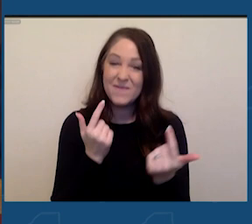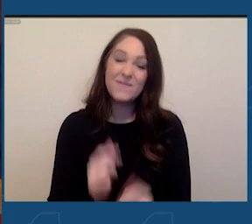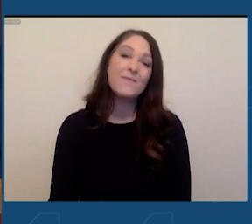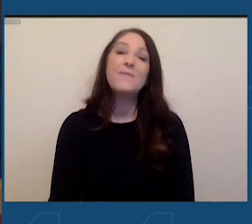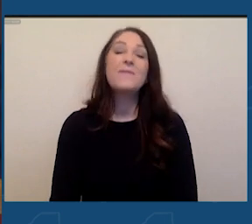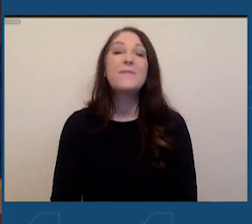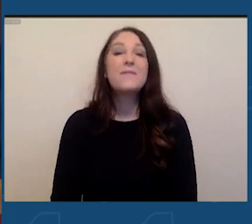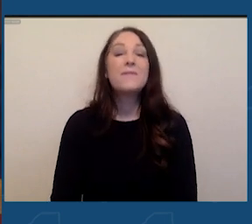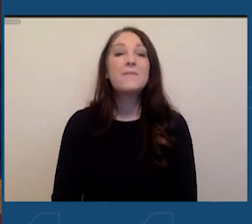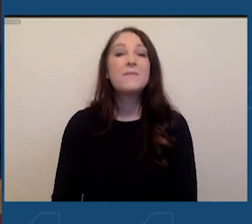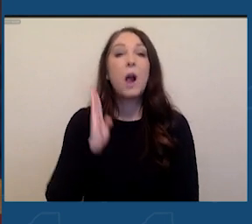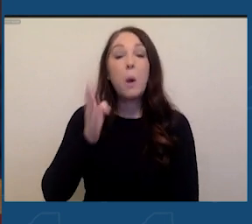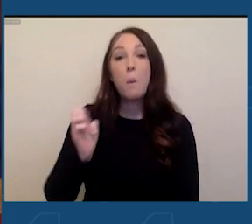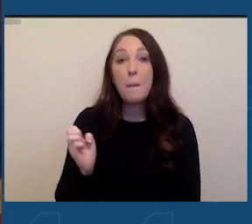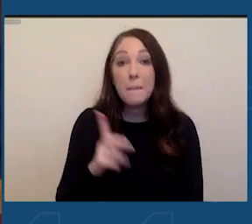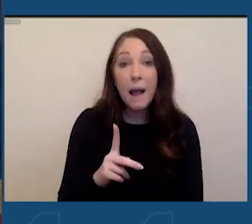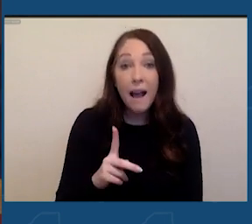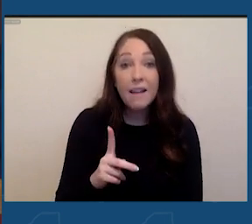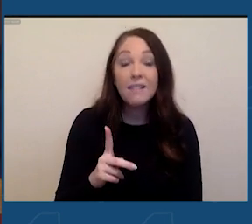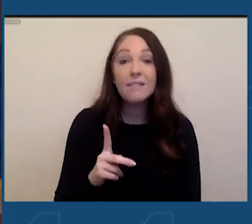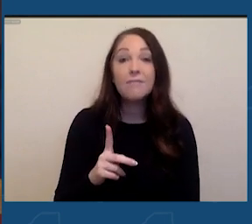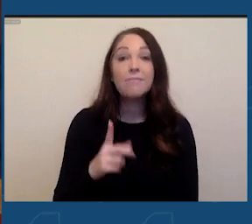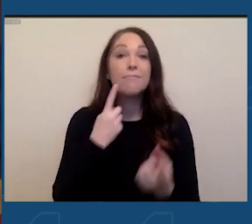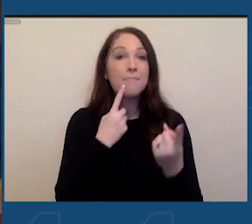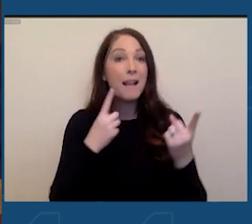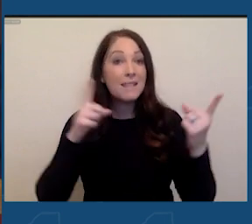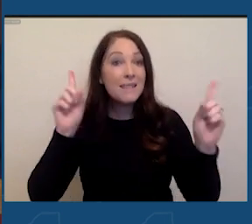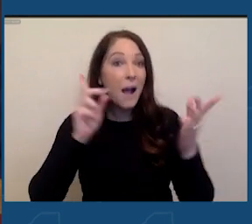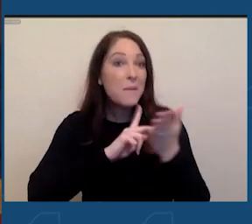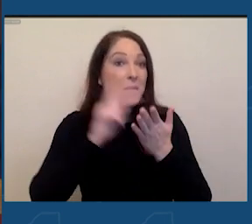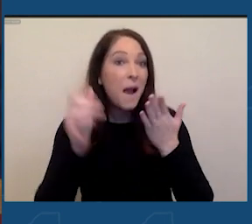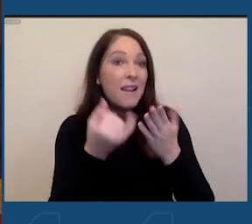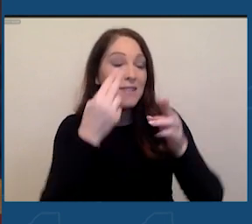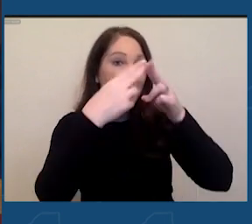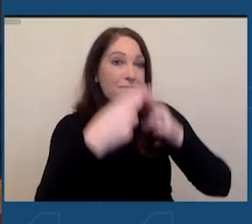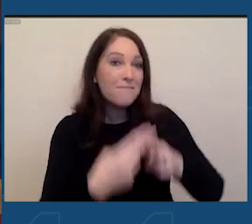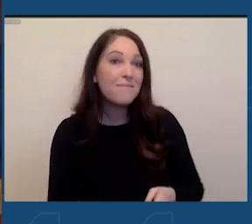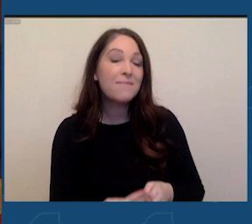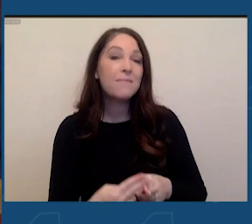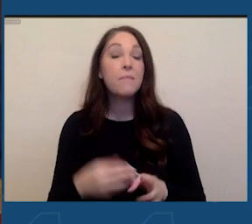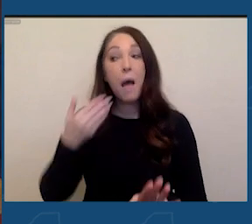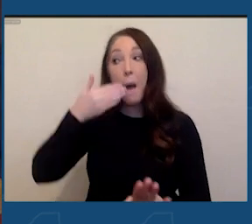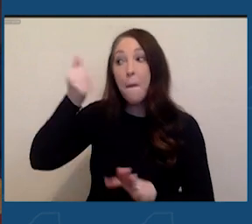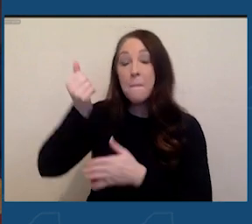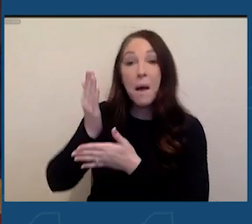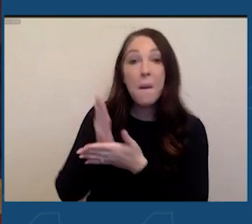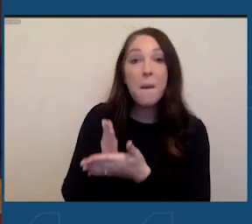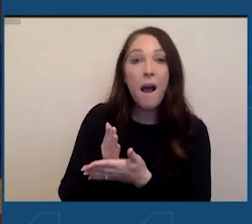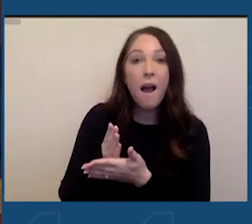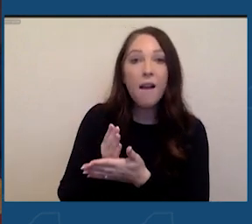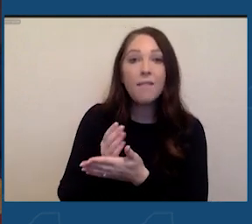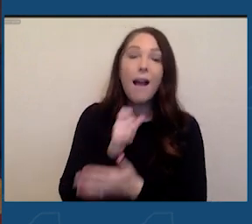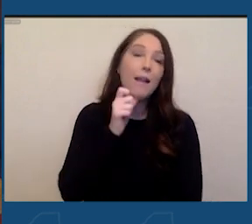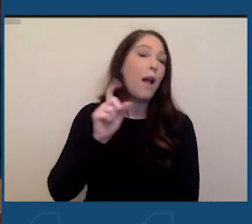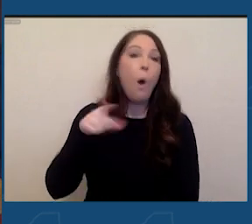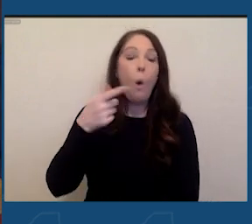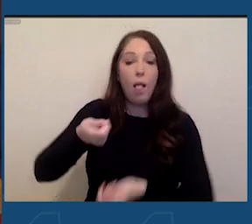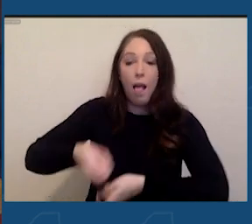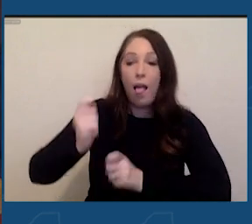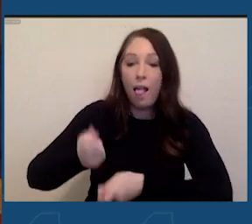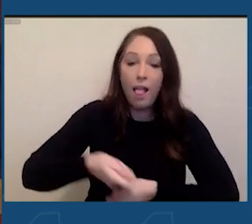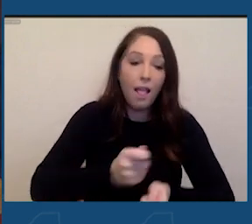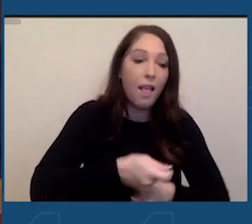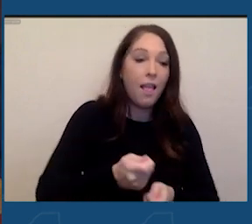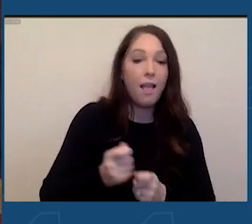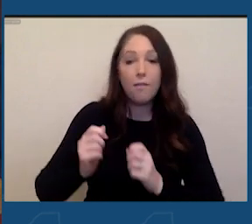And we'll be back here, announce them, and the best part of all is not just the groundbreakings, but the ribbon cuttings,